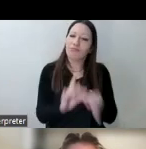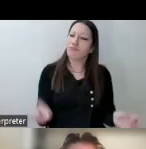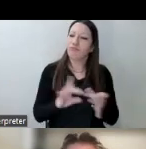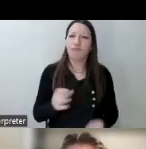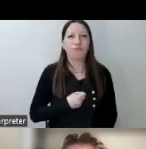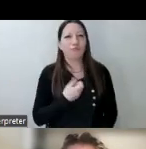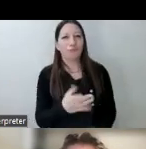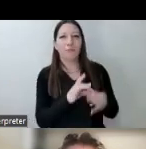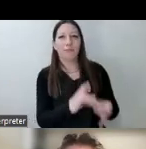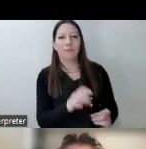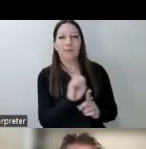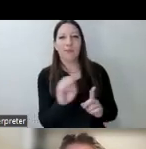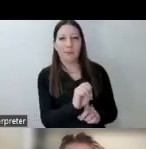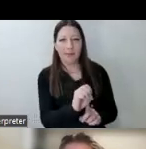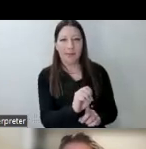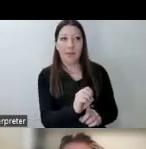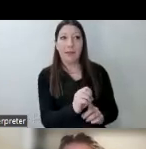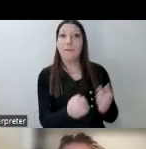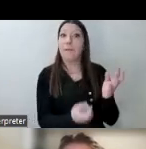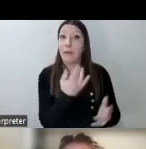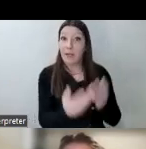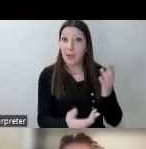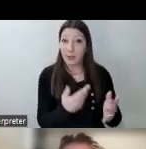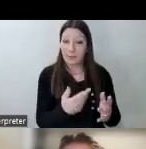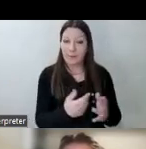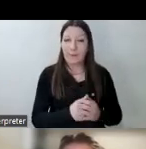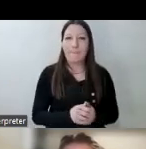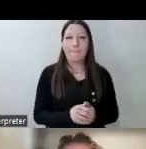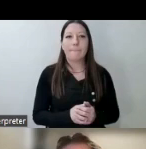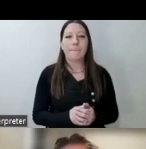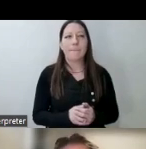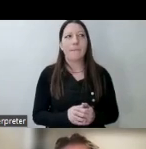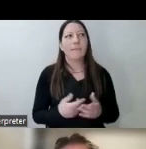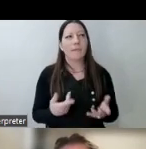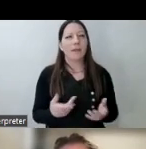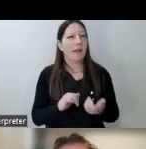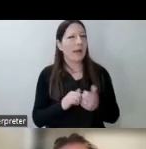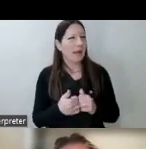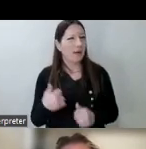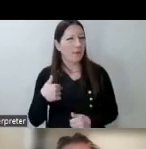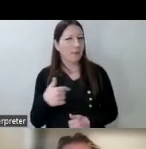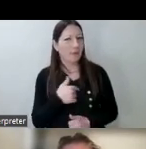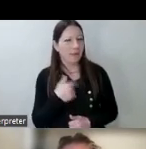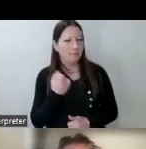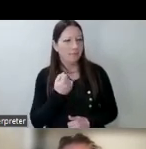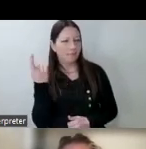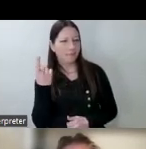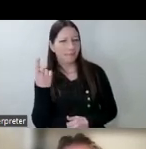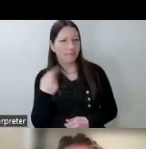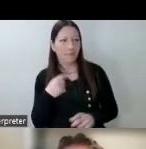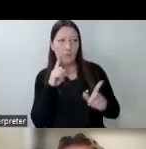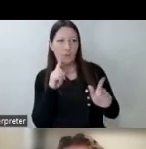impacted by factors such as fire, how we understand and respond to these types of environmental and community-centered degradations